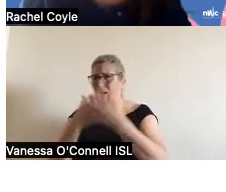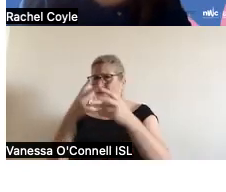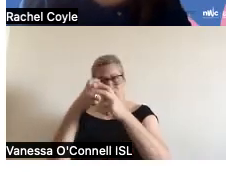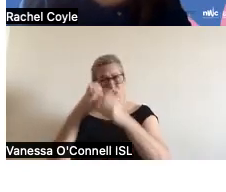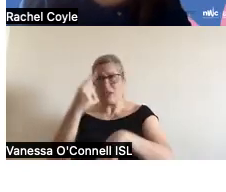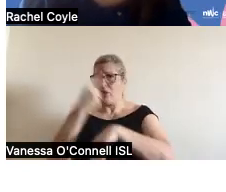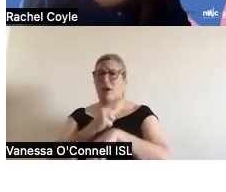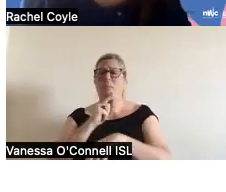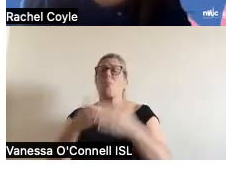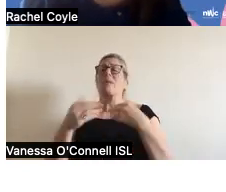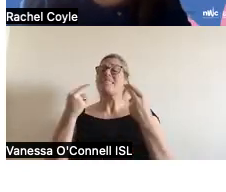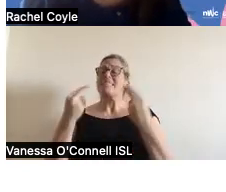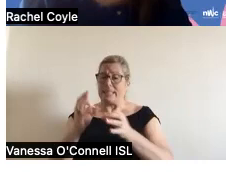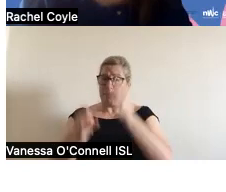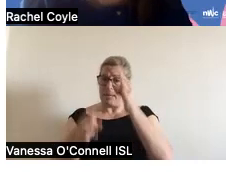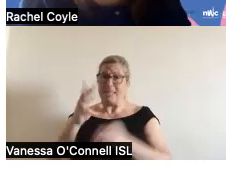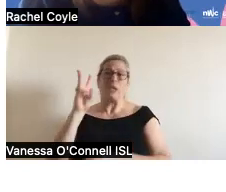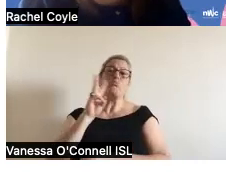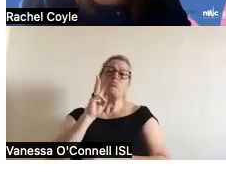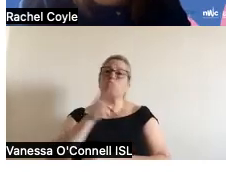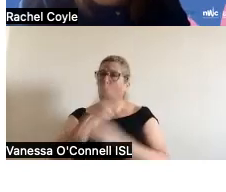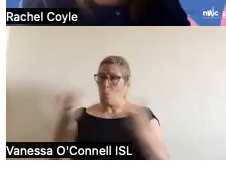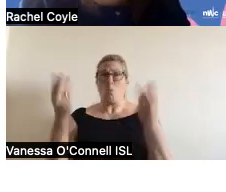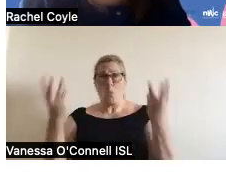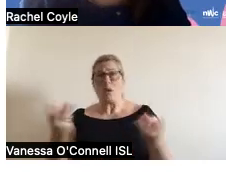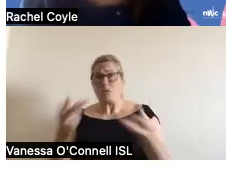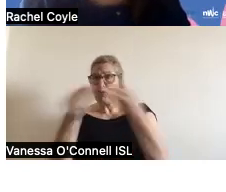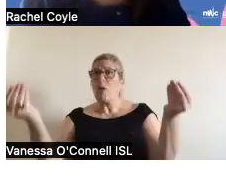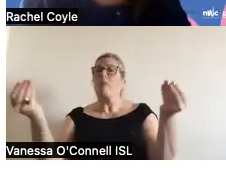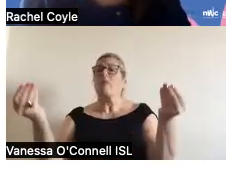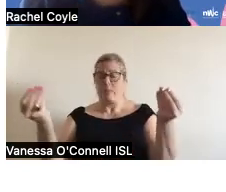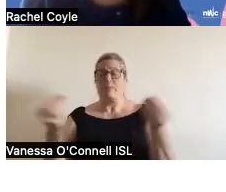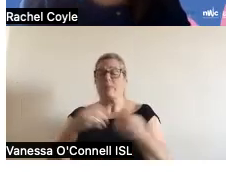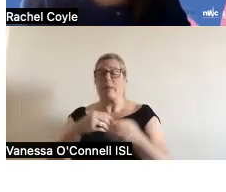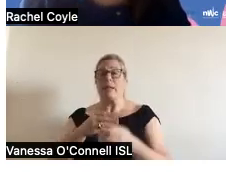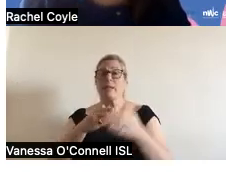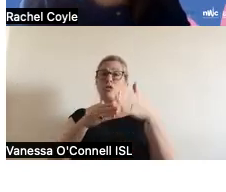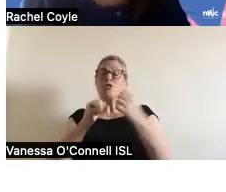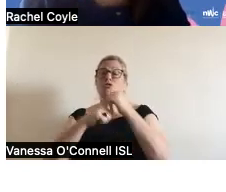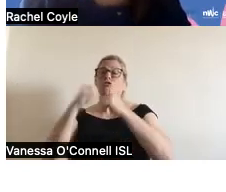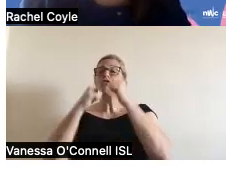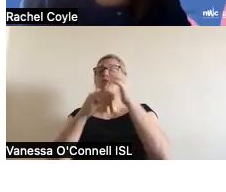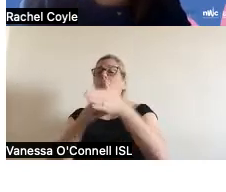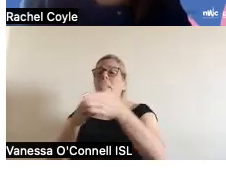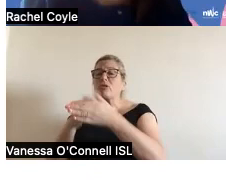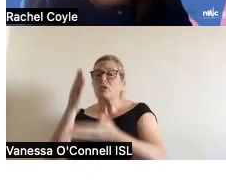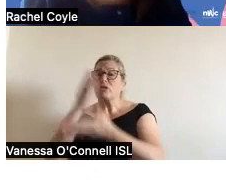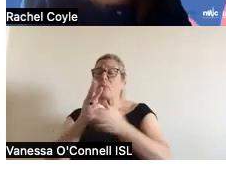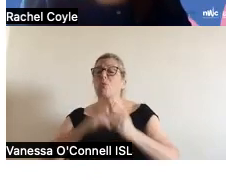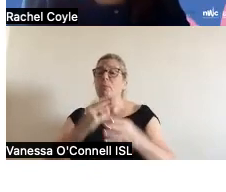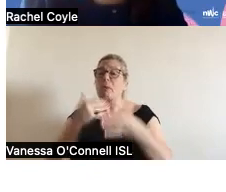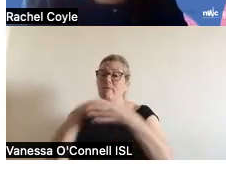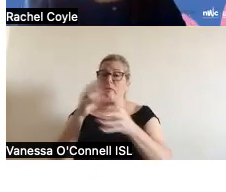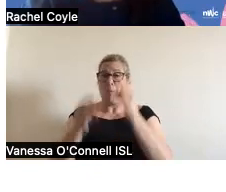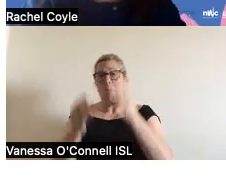is the political will to address them. And while measures to erode the structural barriers that prevent women from entering into public office and to